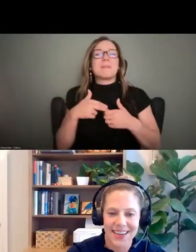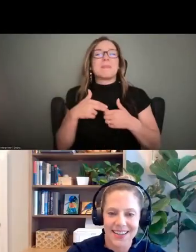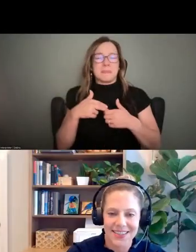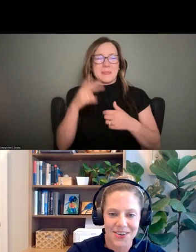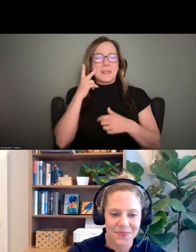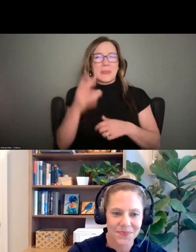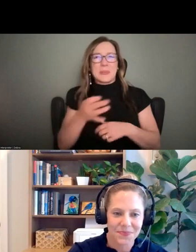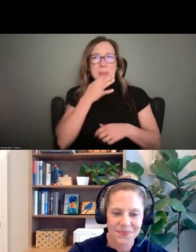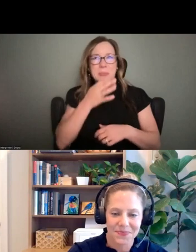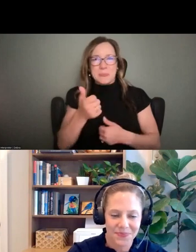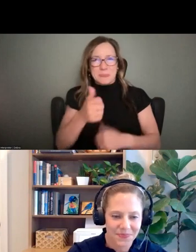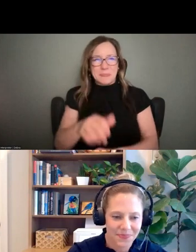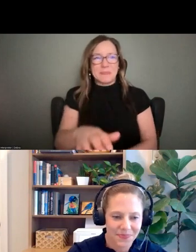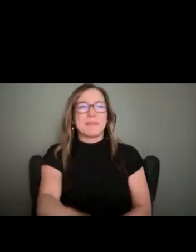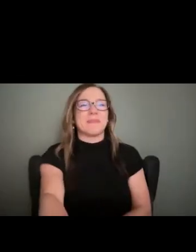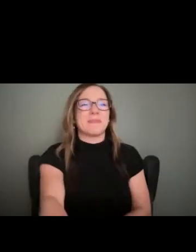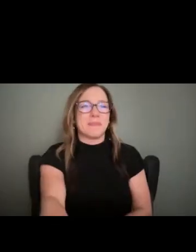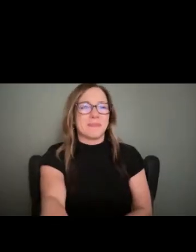see you again soon.